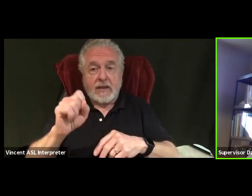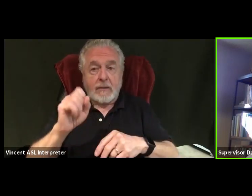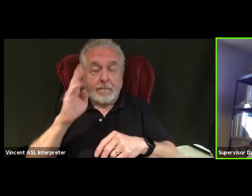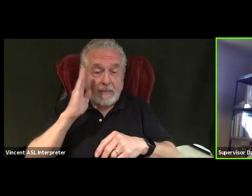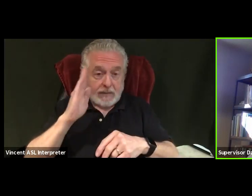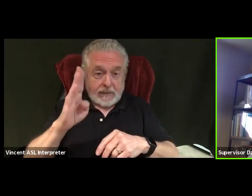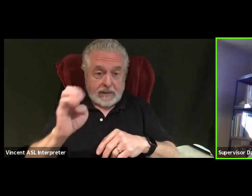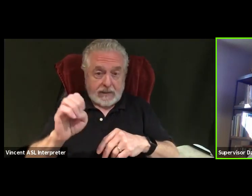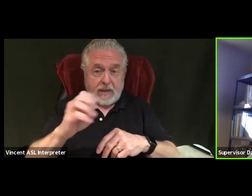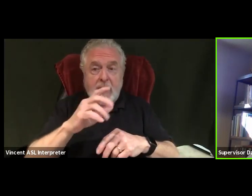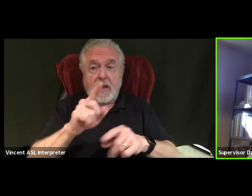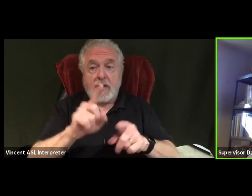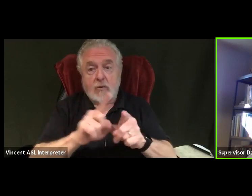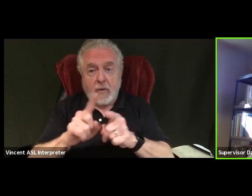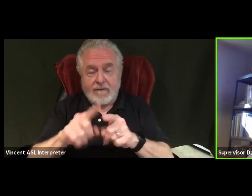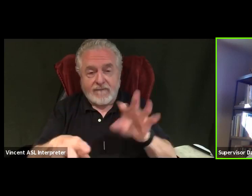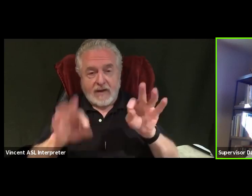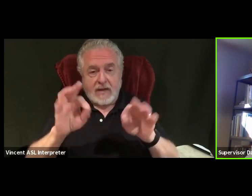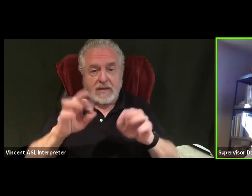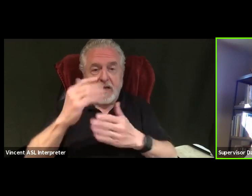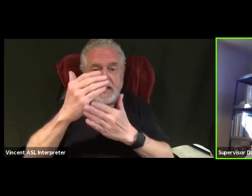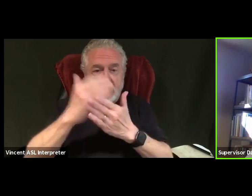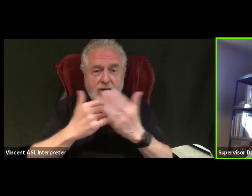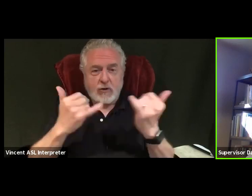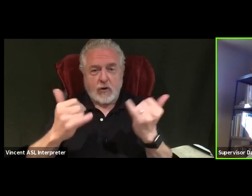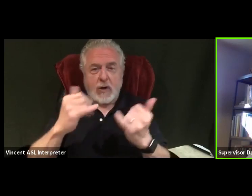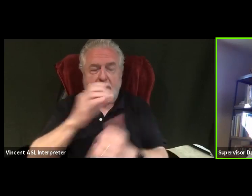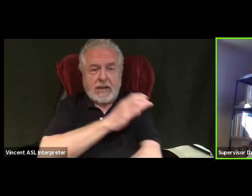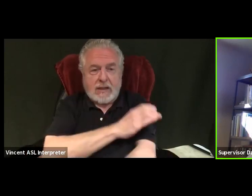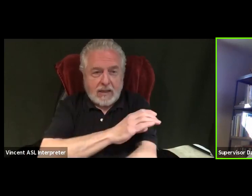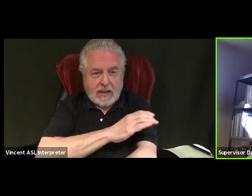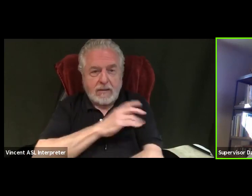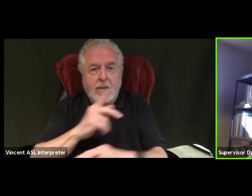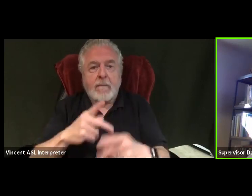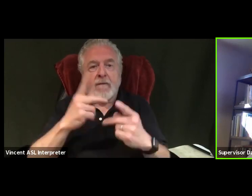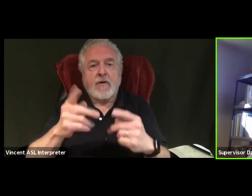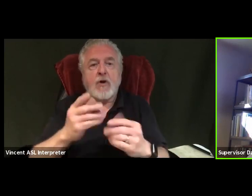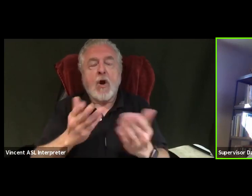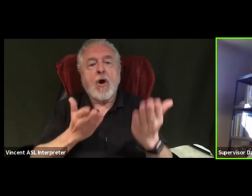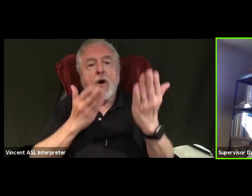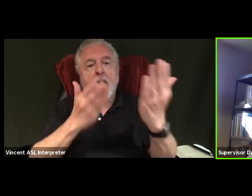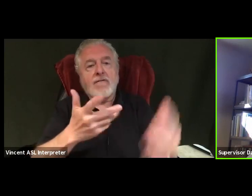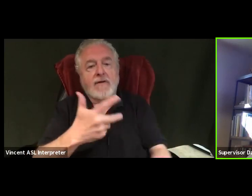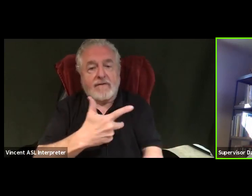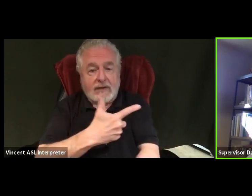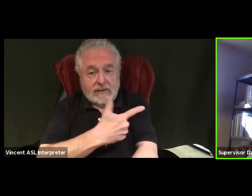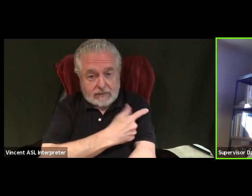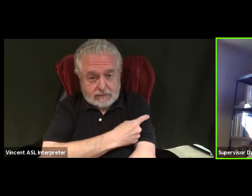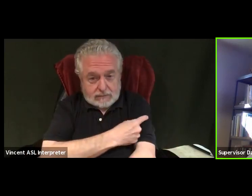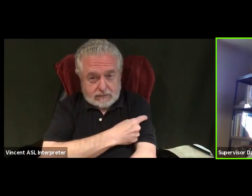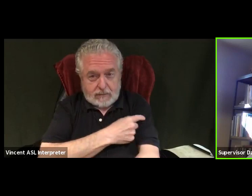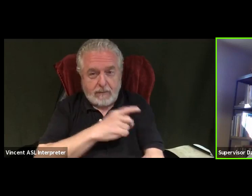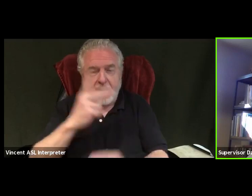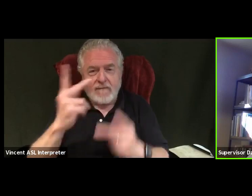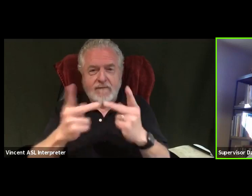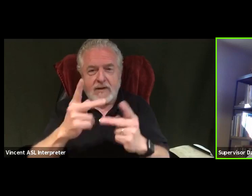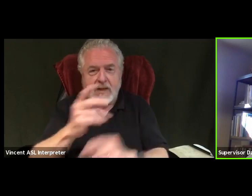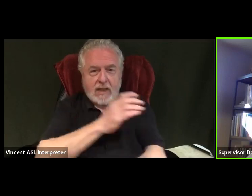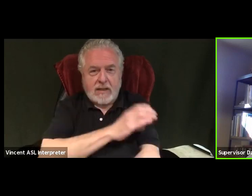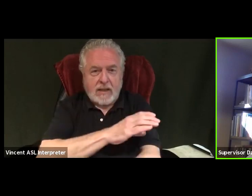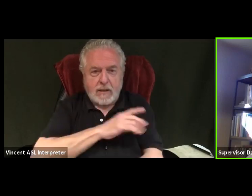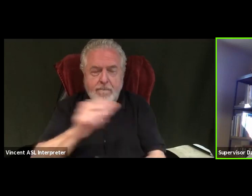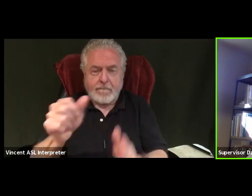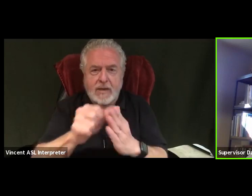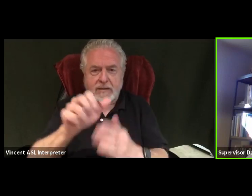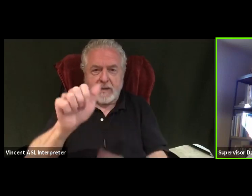be, as well as find out the list of current clinics and healthcare providers who are offering vaccinations by visiting the clinics